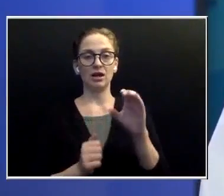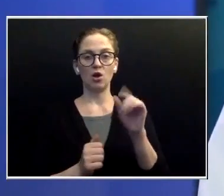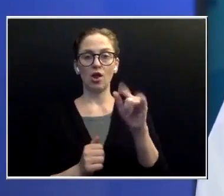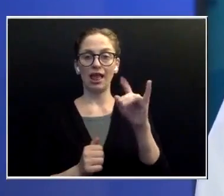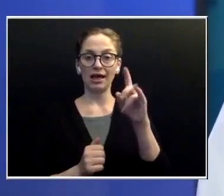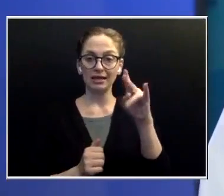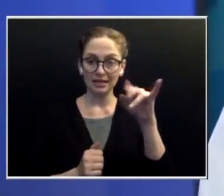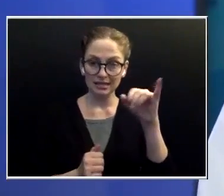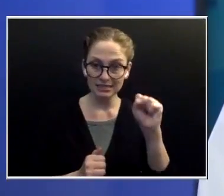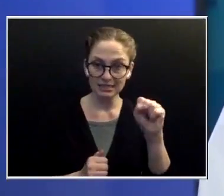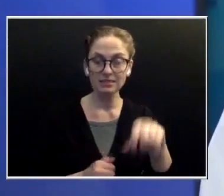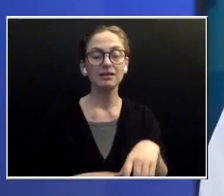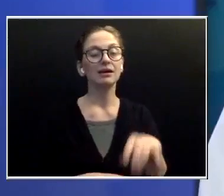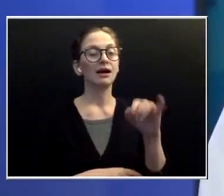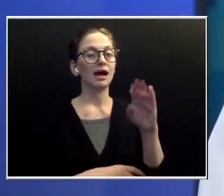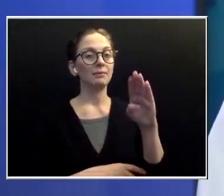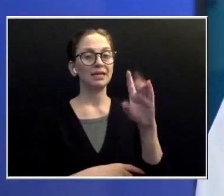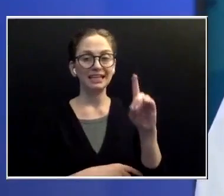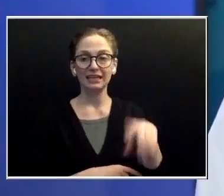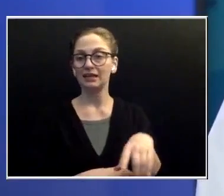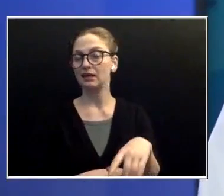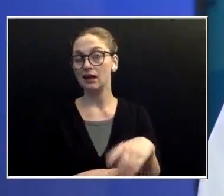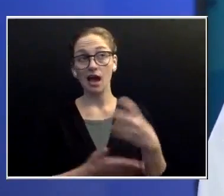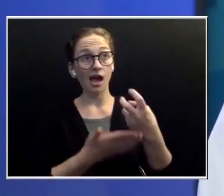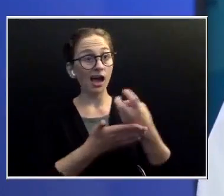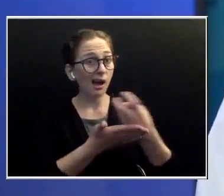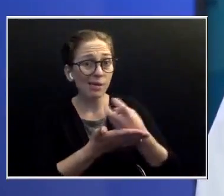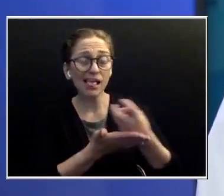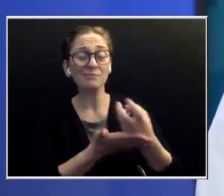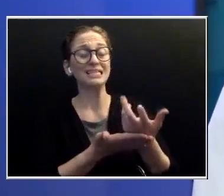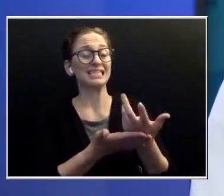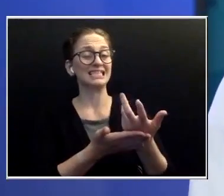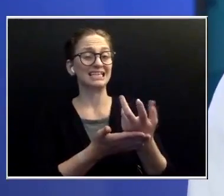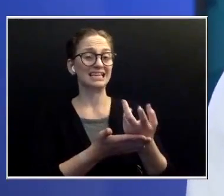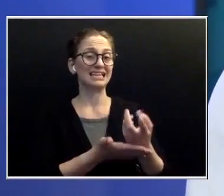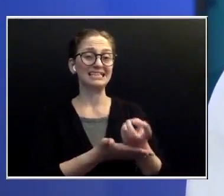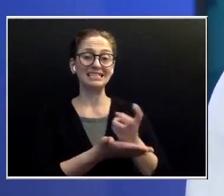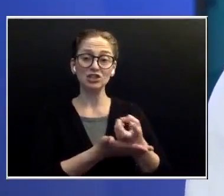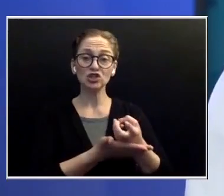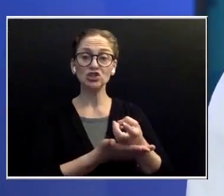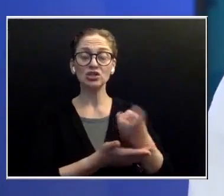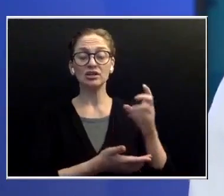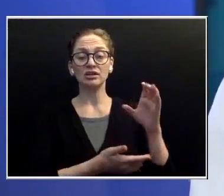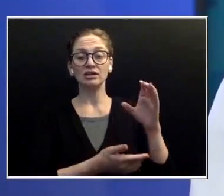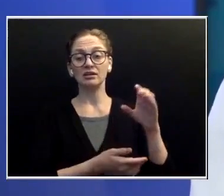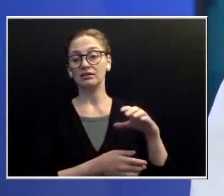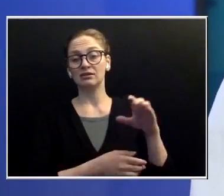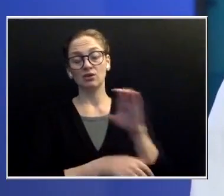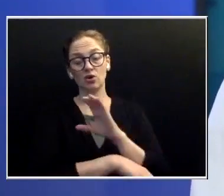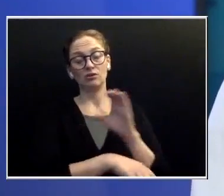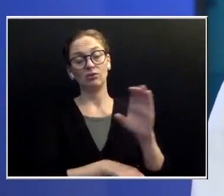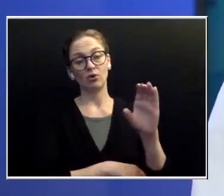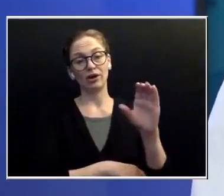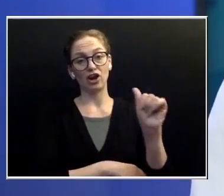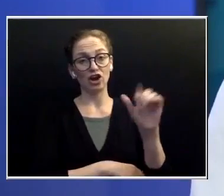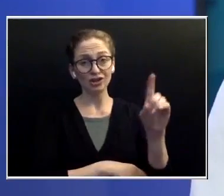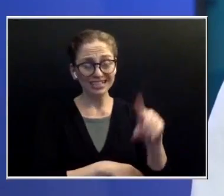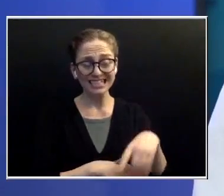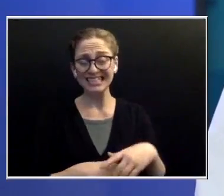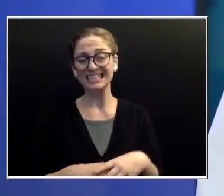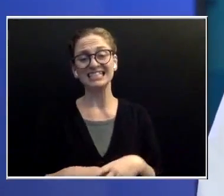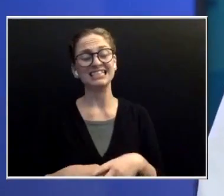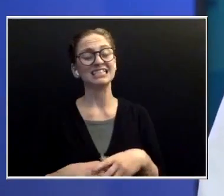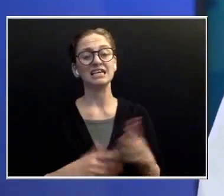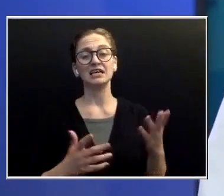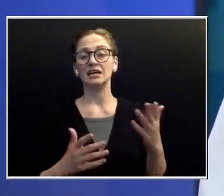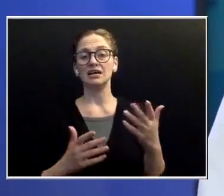multiple diseases, including epilepsy, seizure, like coronary artery disease. So far, the best results we have had for C. diff, for FMT is for